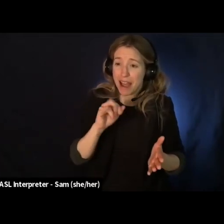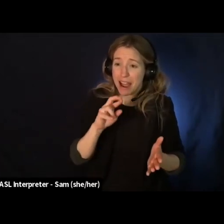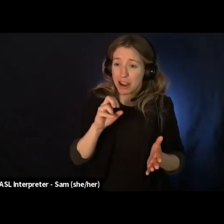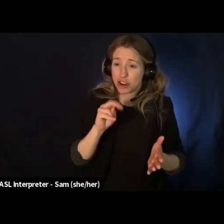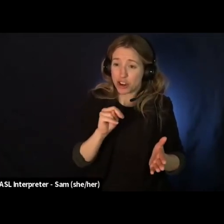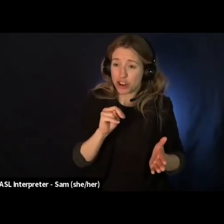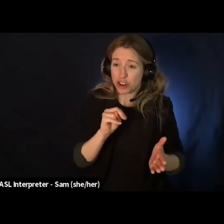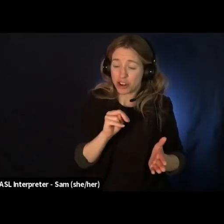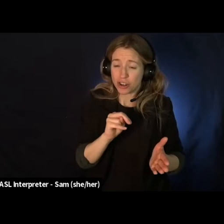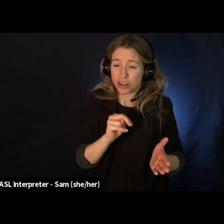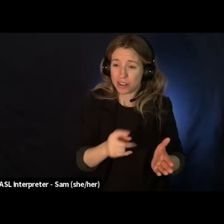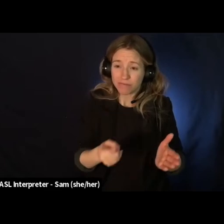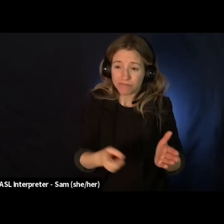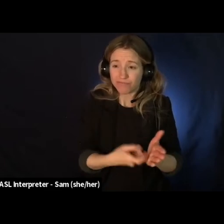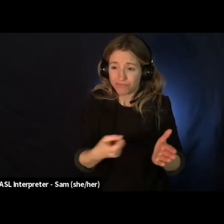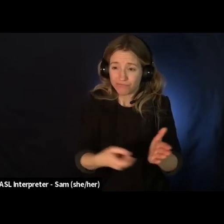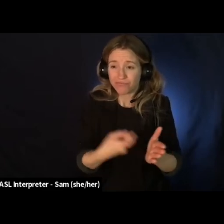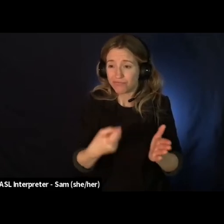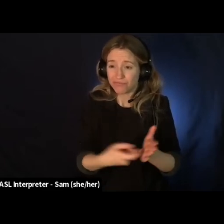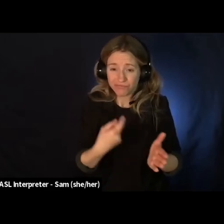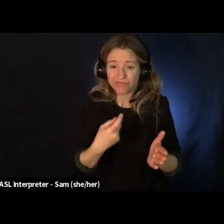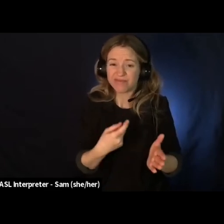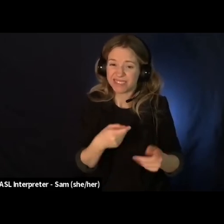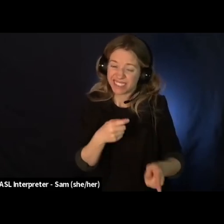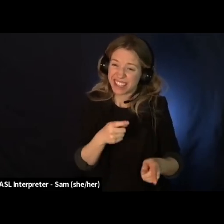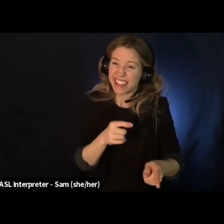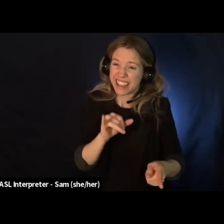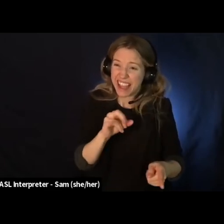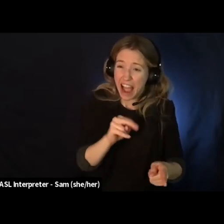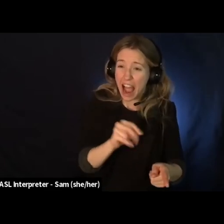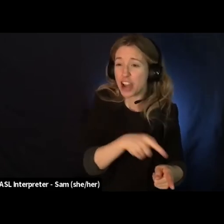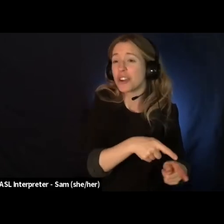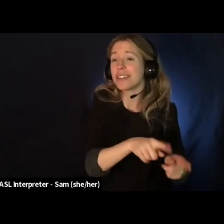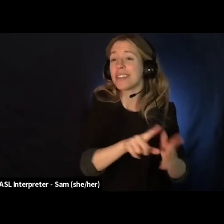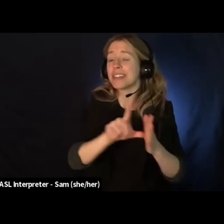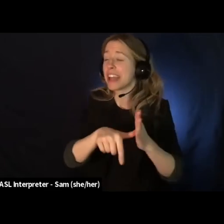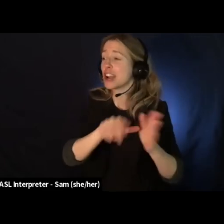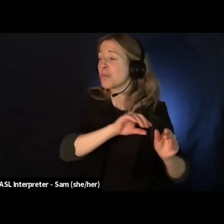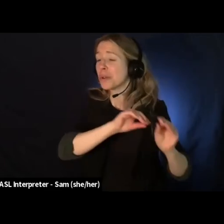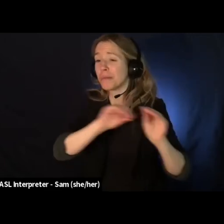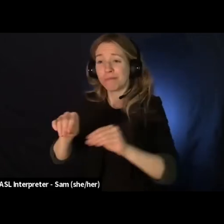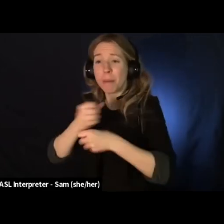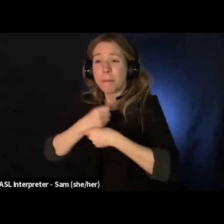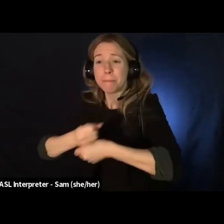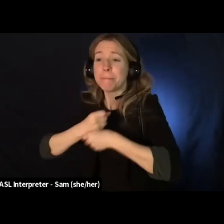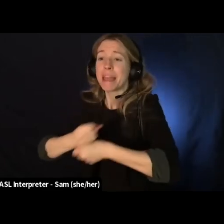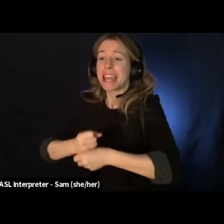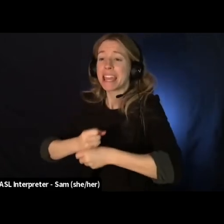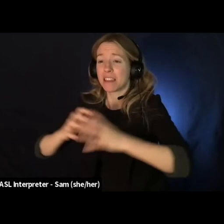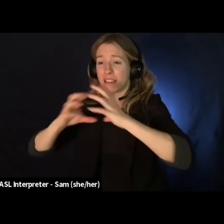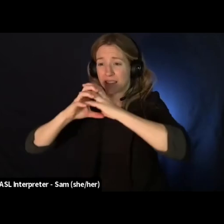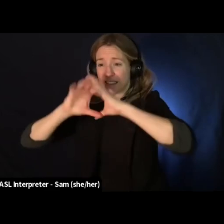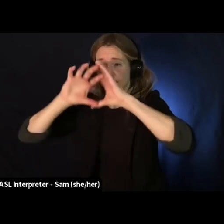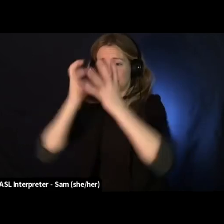the Revolutionary War, to the chains that were links that were built across, to go across the Hudson River to prevent